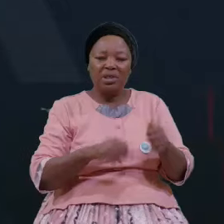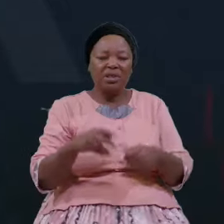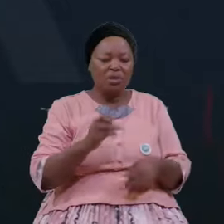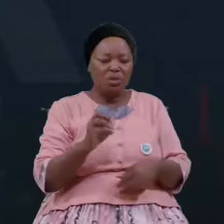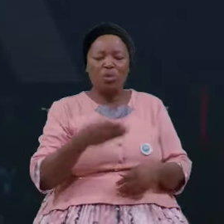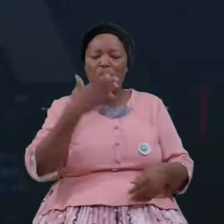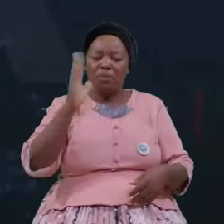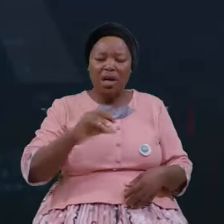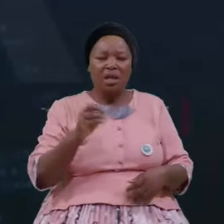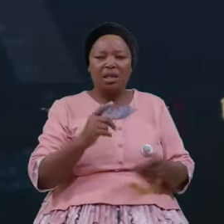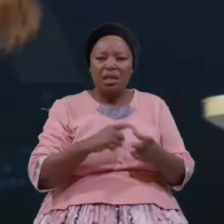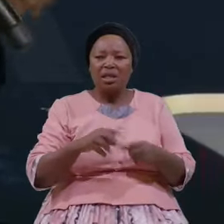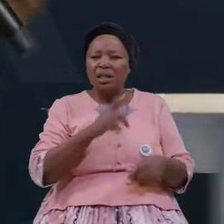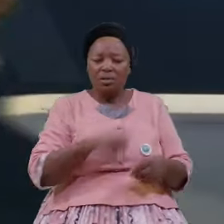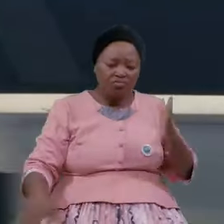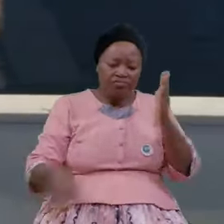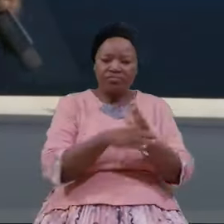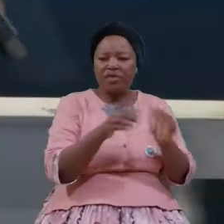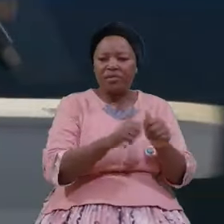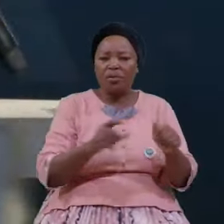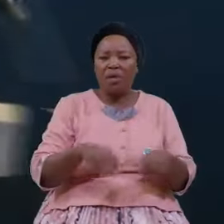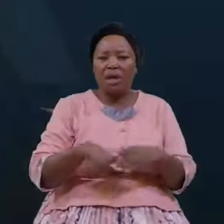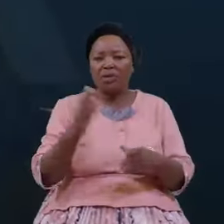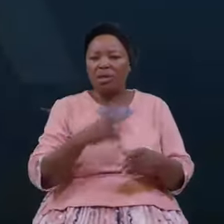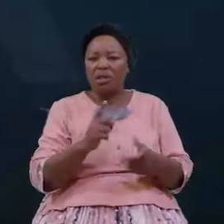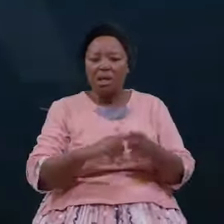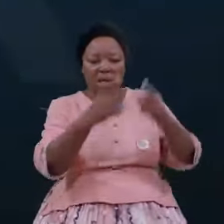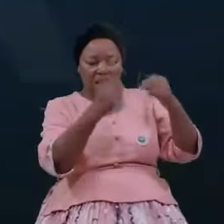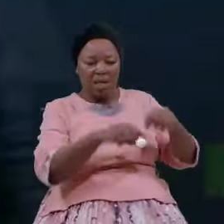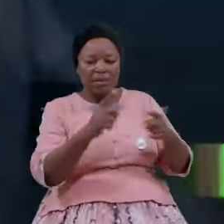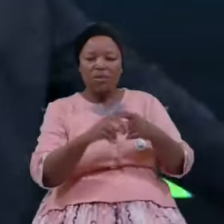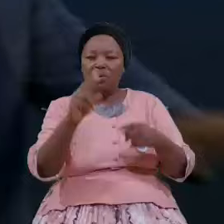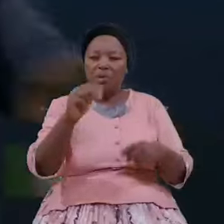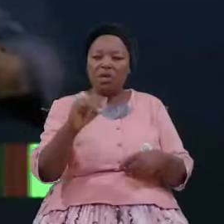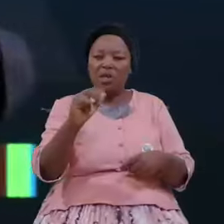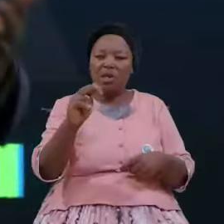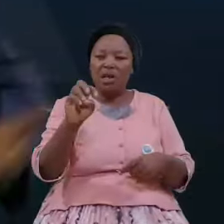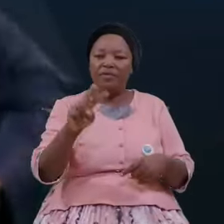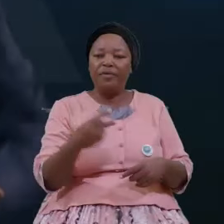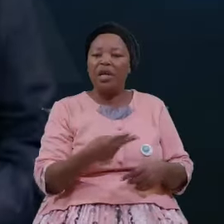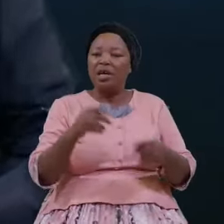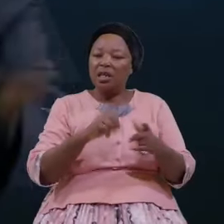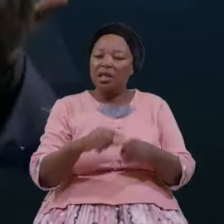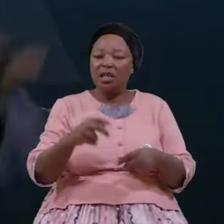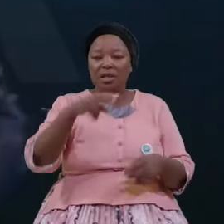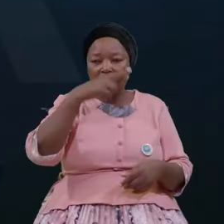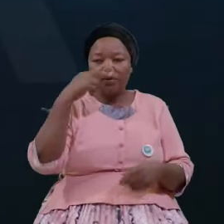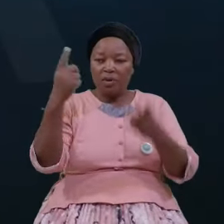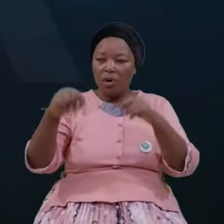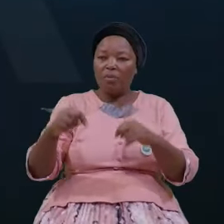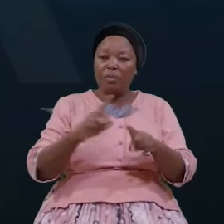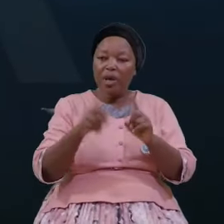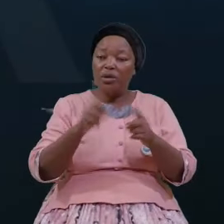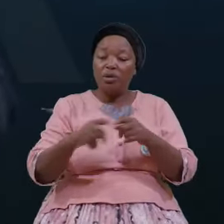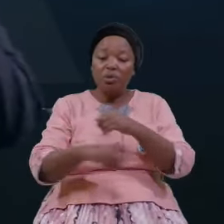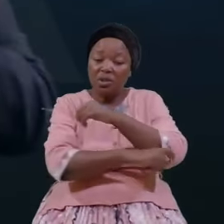drive them away. He came to Nineveh, the thief cometh, but for to steal, When Satan comes to you, he's not coming as